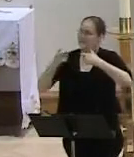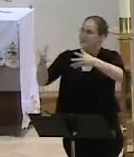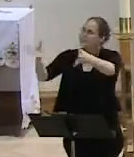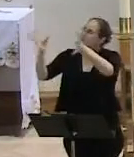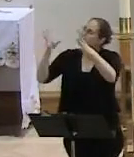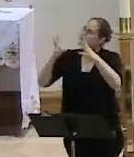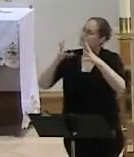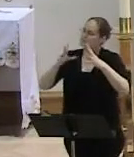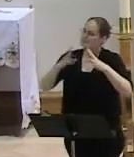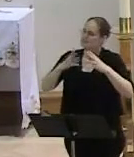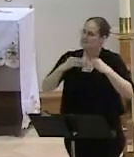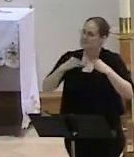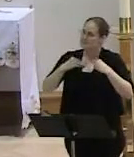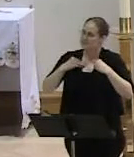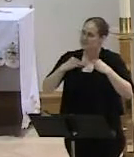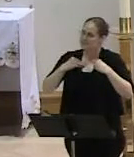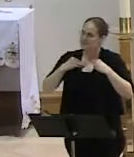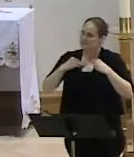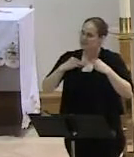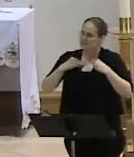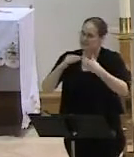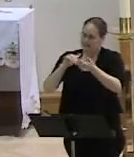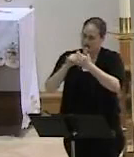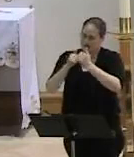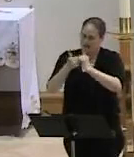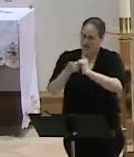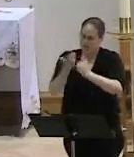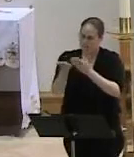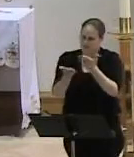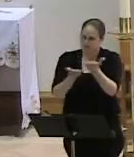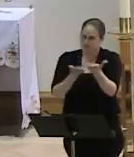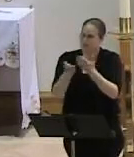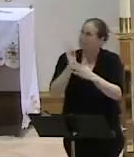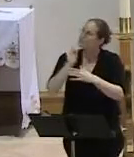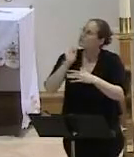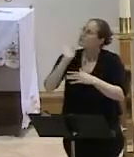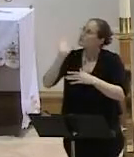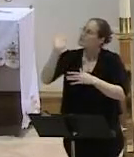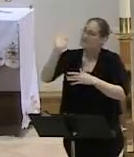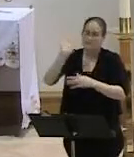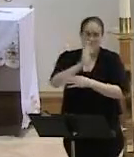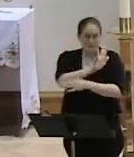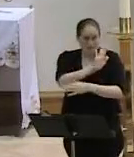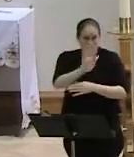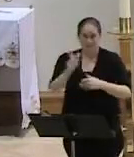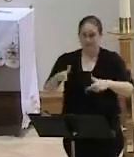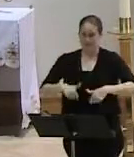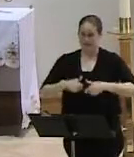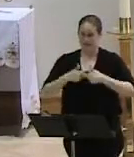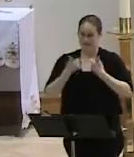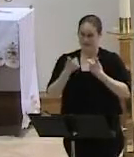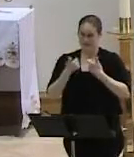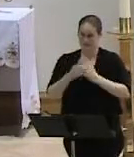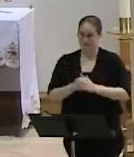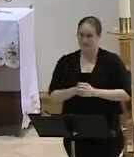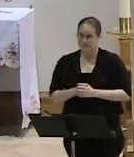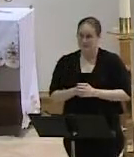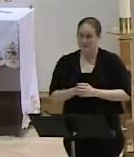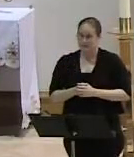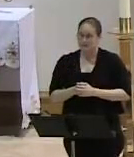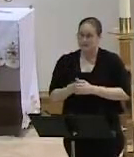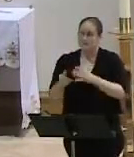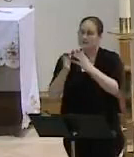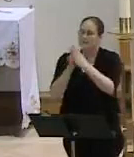they have received, and the way that they will serve you with their lives. Watch over them, protect them. May